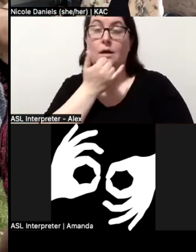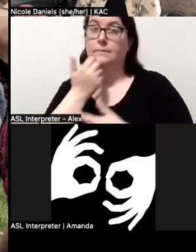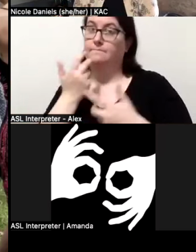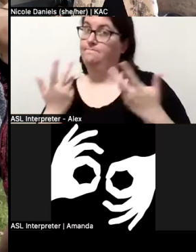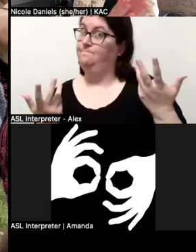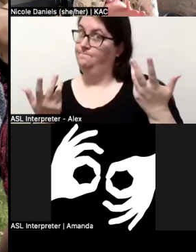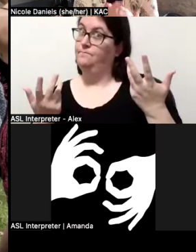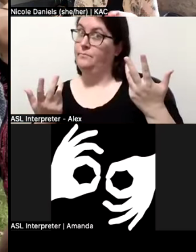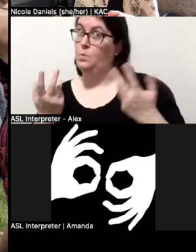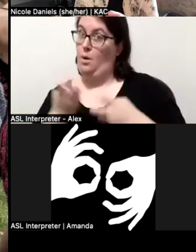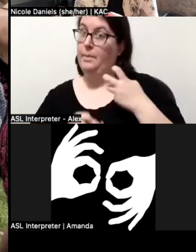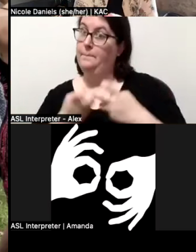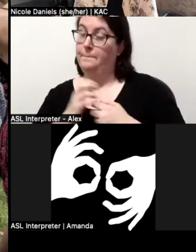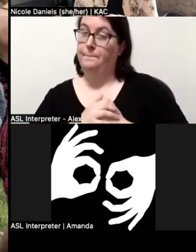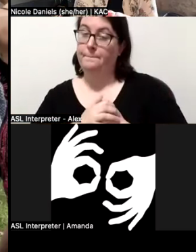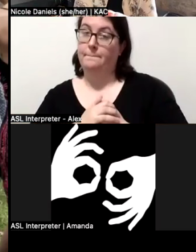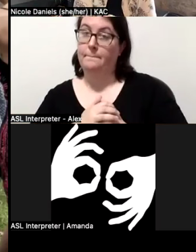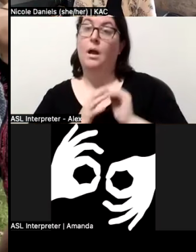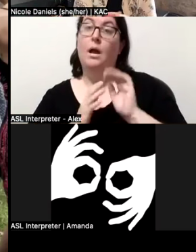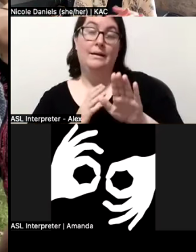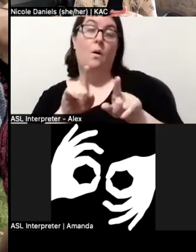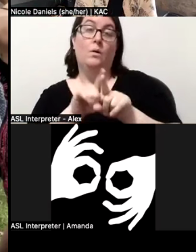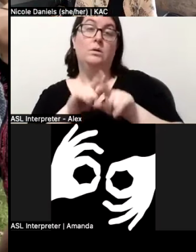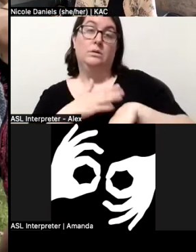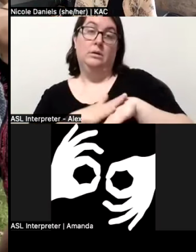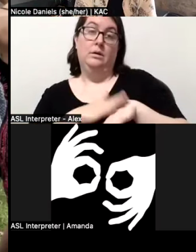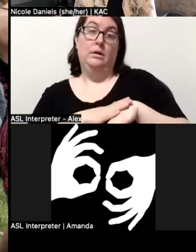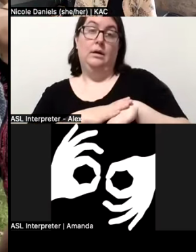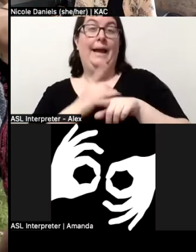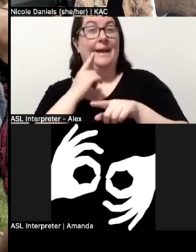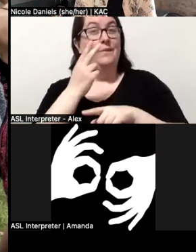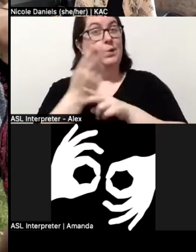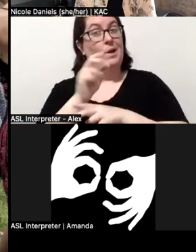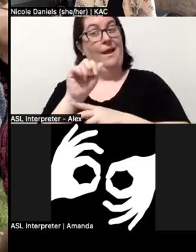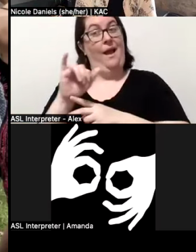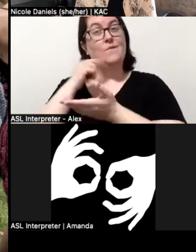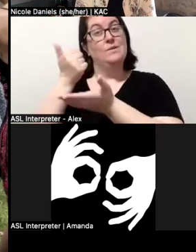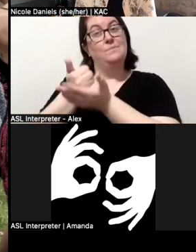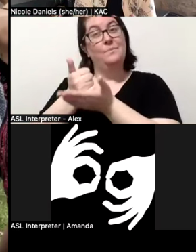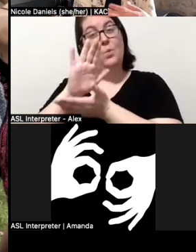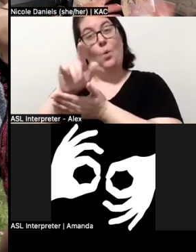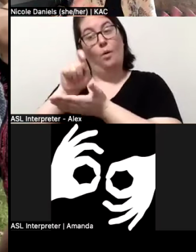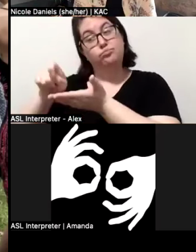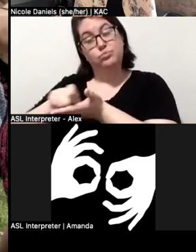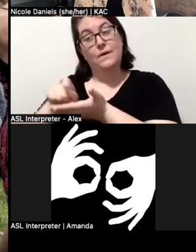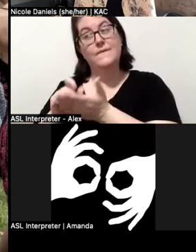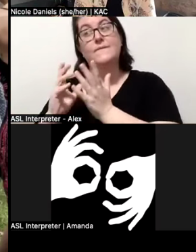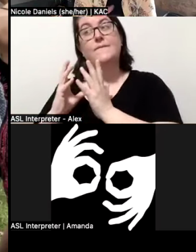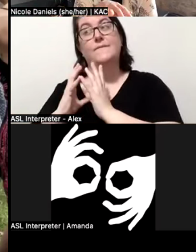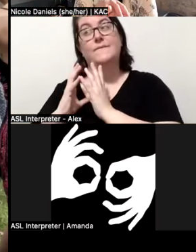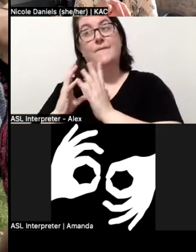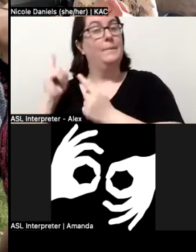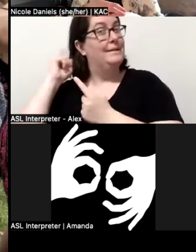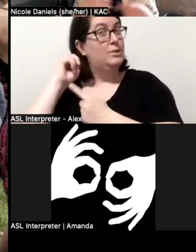And then we also just recommend that applicants utilizing AI tools to support your grant writing process consider the potential